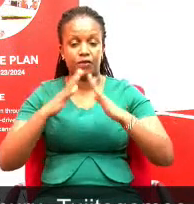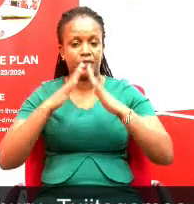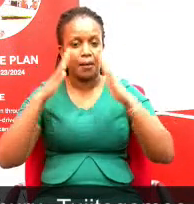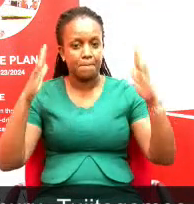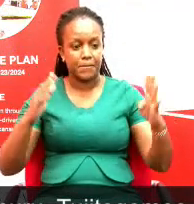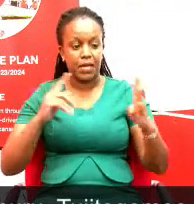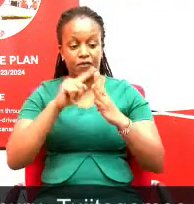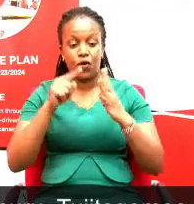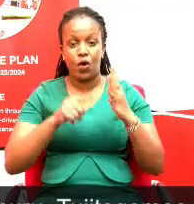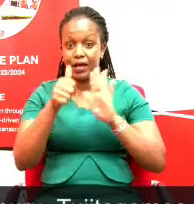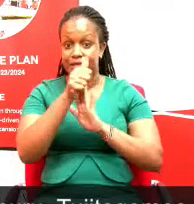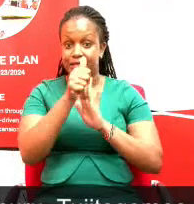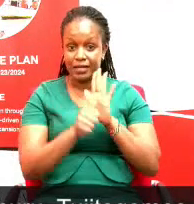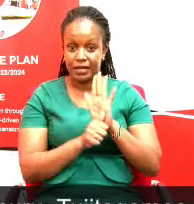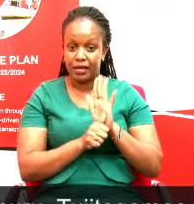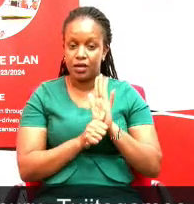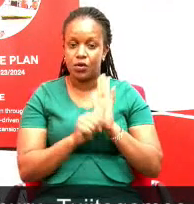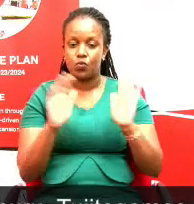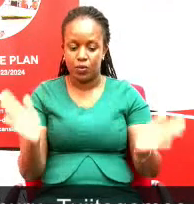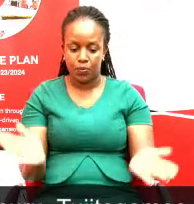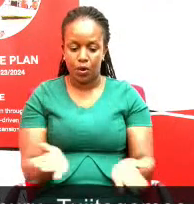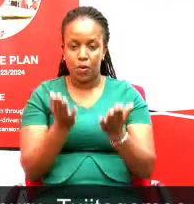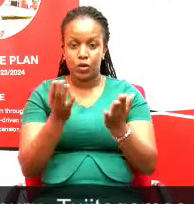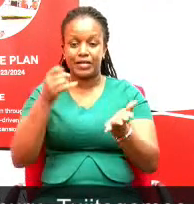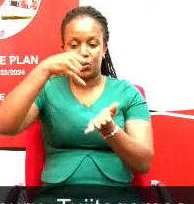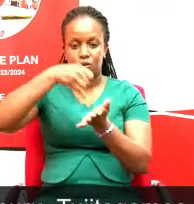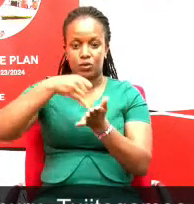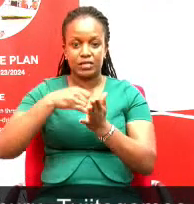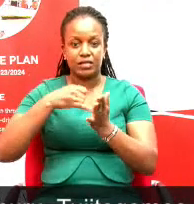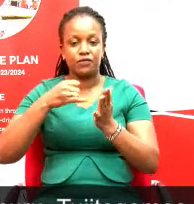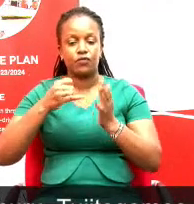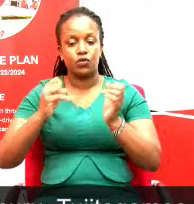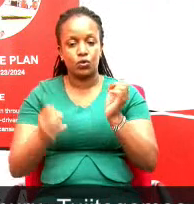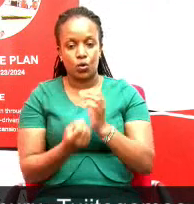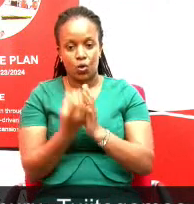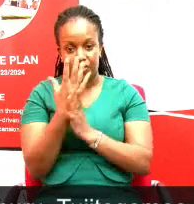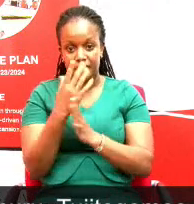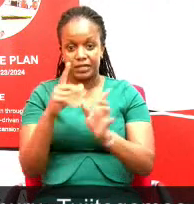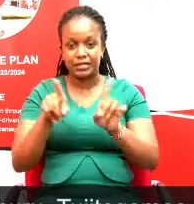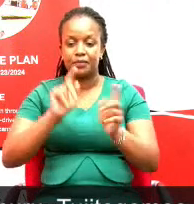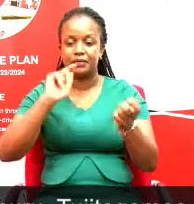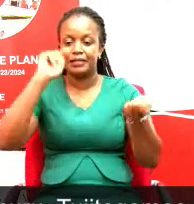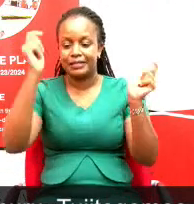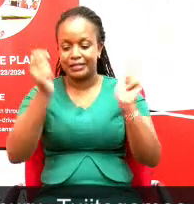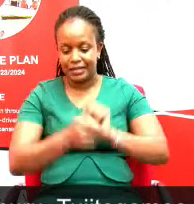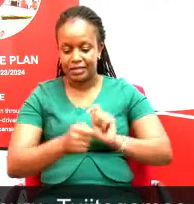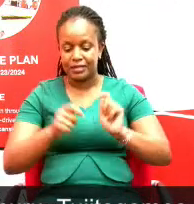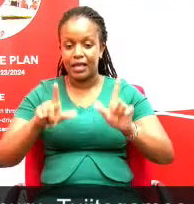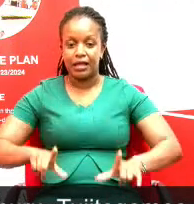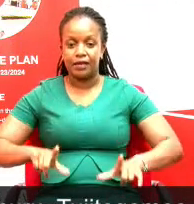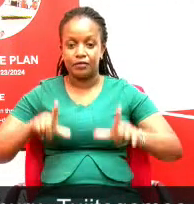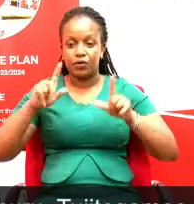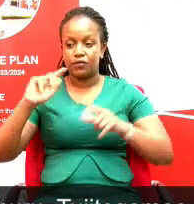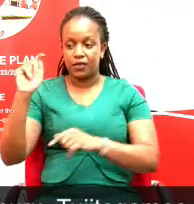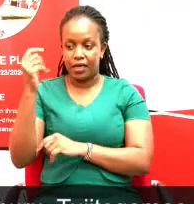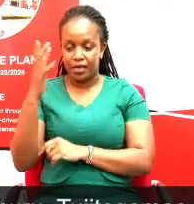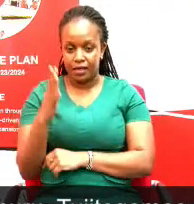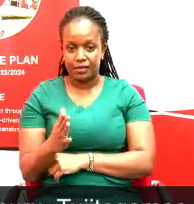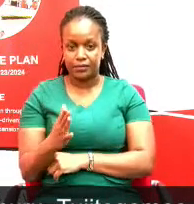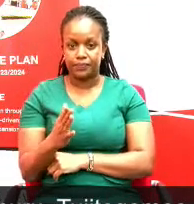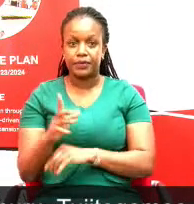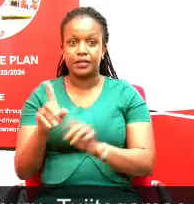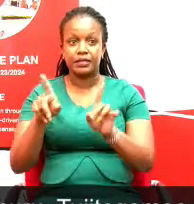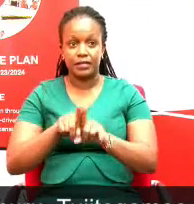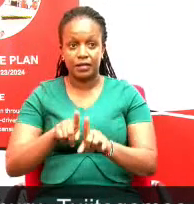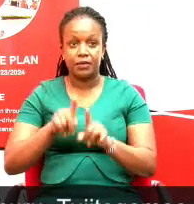recovery strategy will promote inclusive growth and transform the lives of Kenyans. To realize these development aspirations, it's